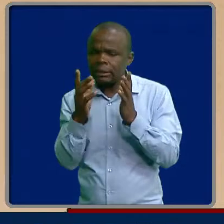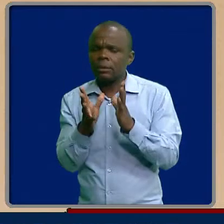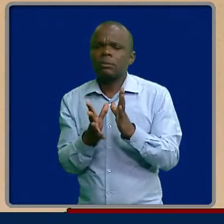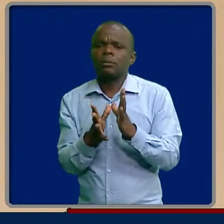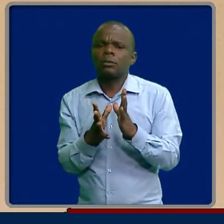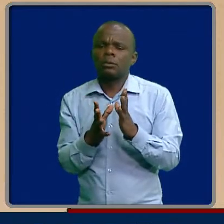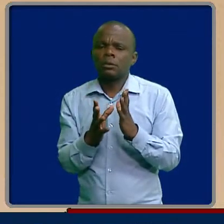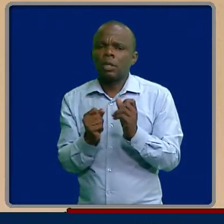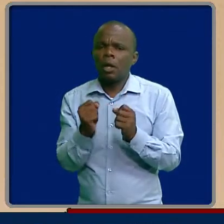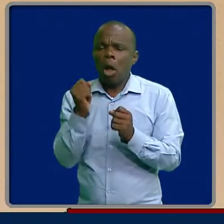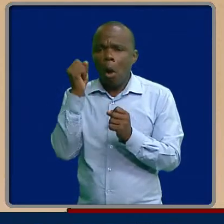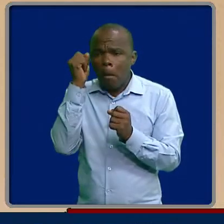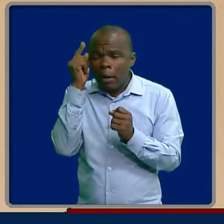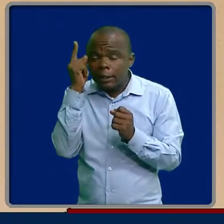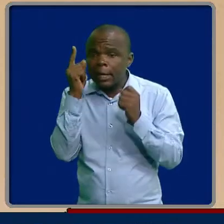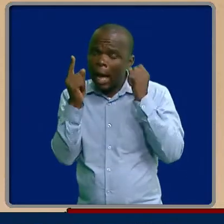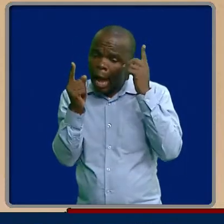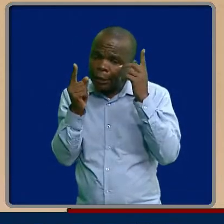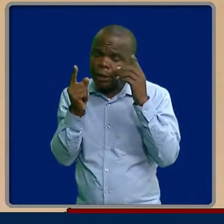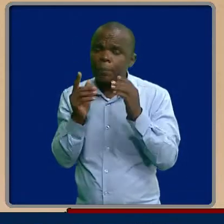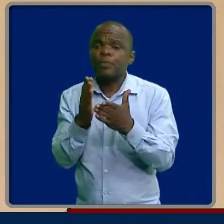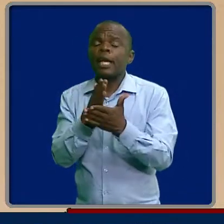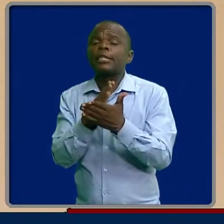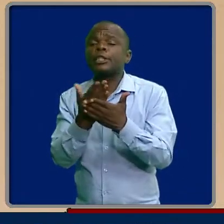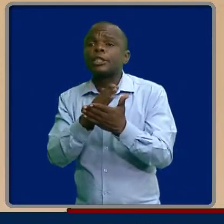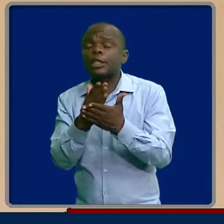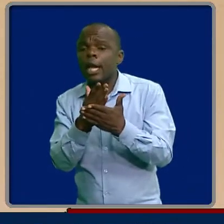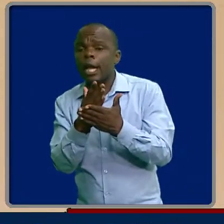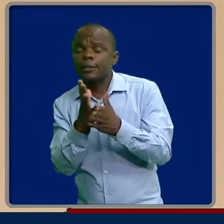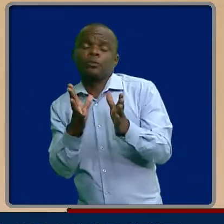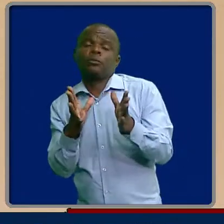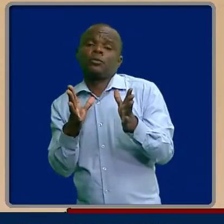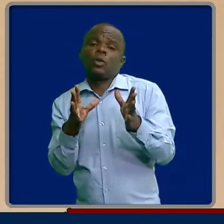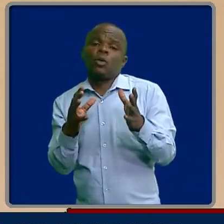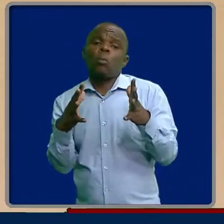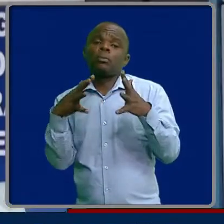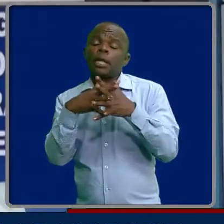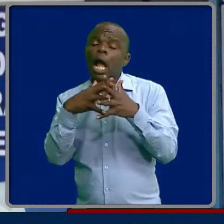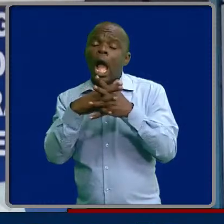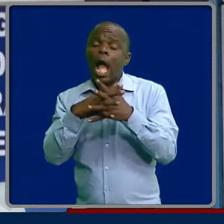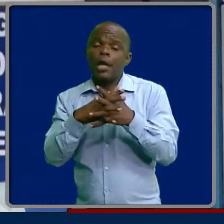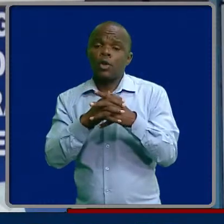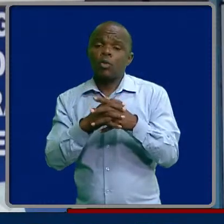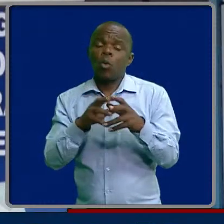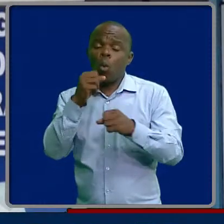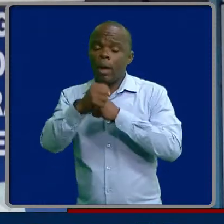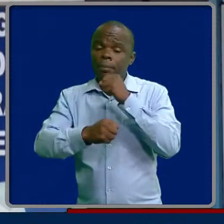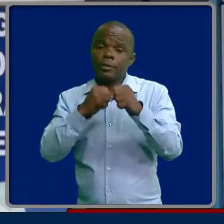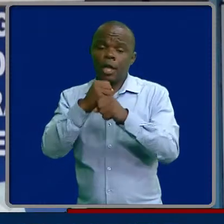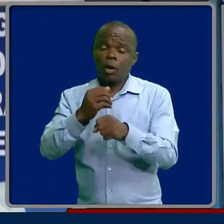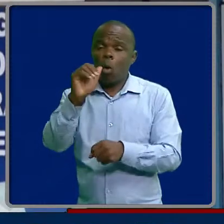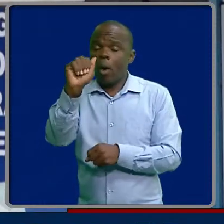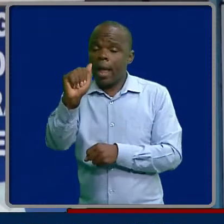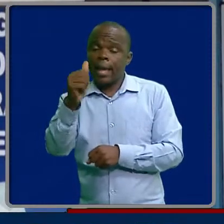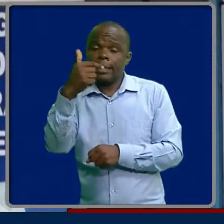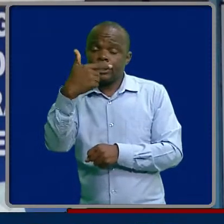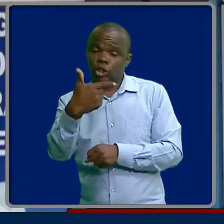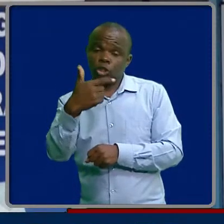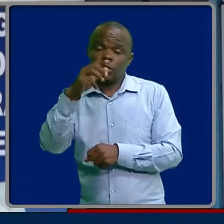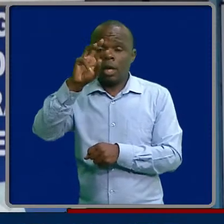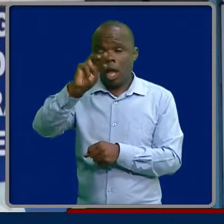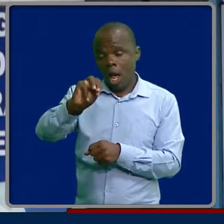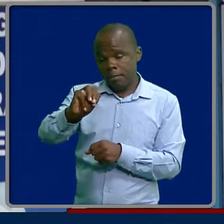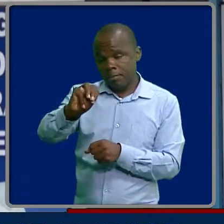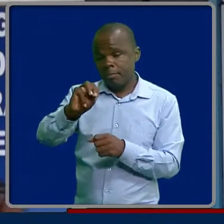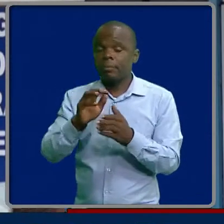AGM, your opinions at the AGM, and decisions are taken, and the entity is run according to what the